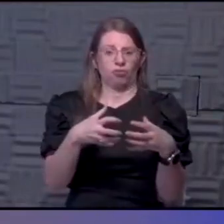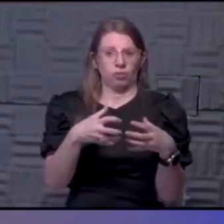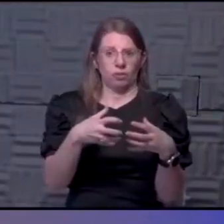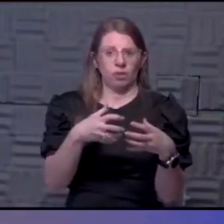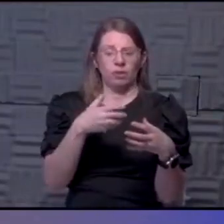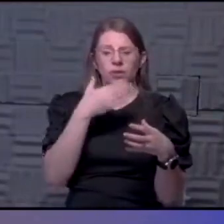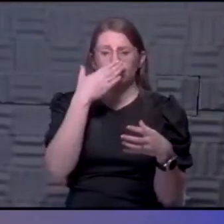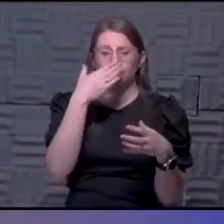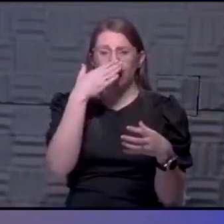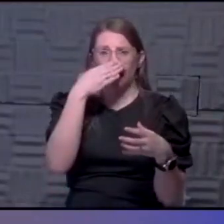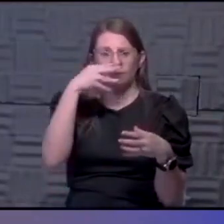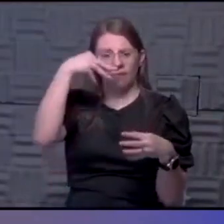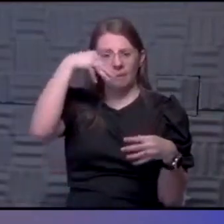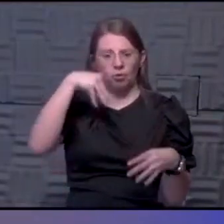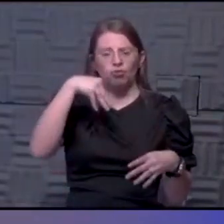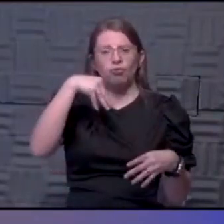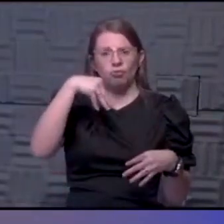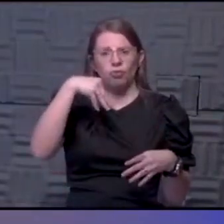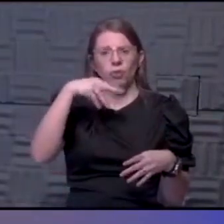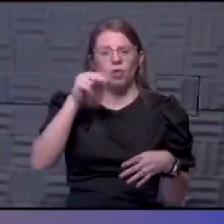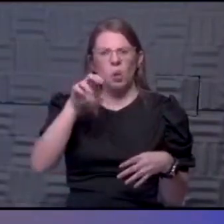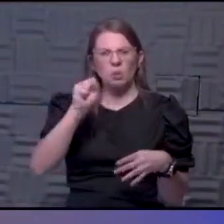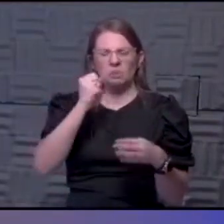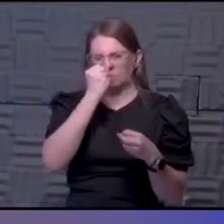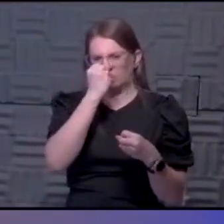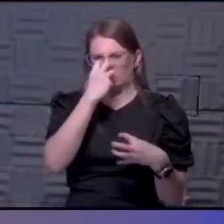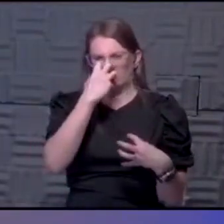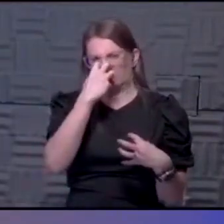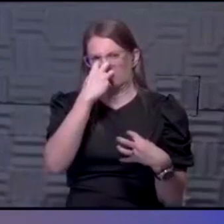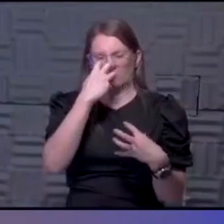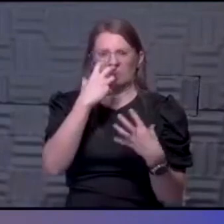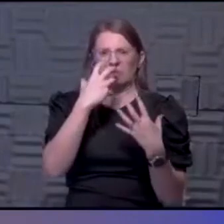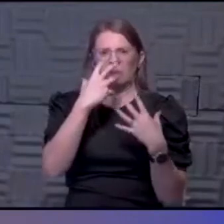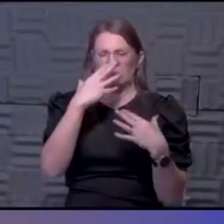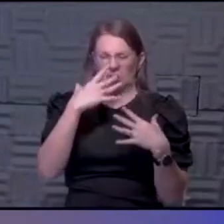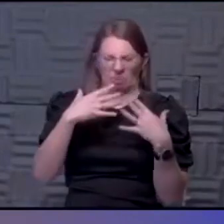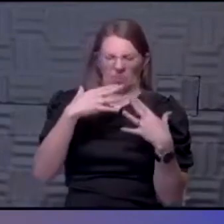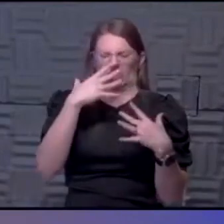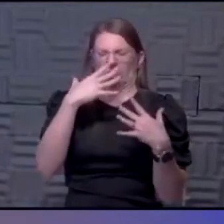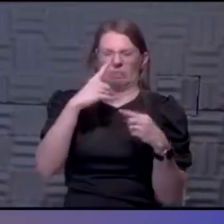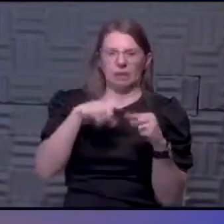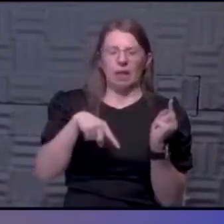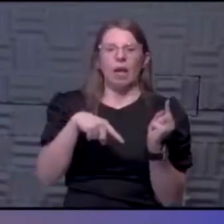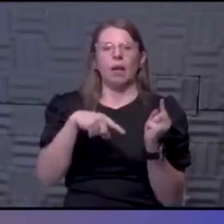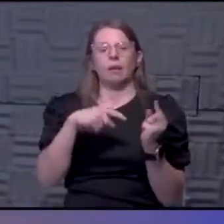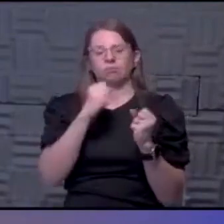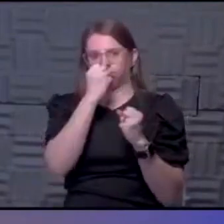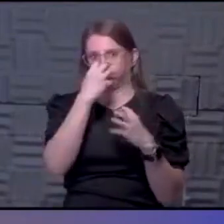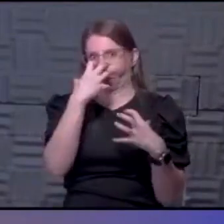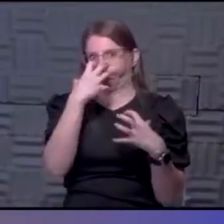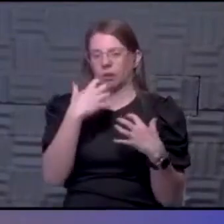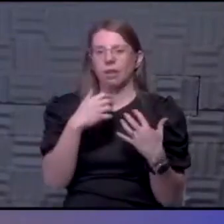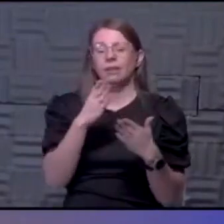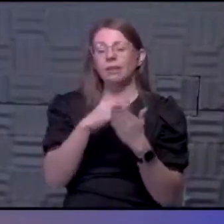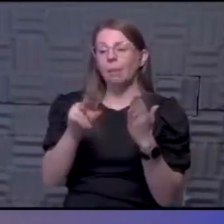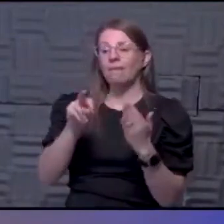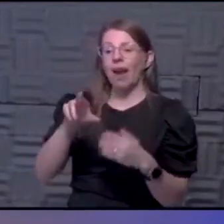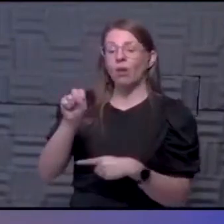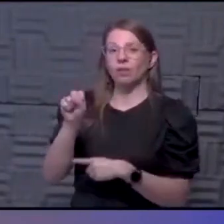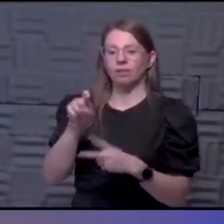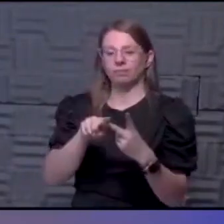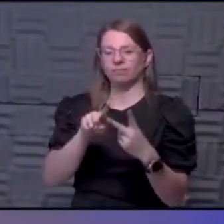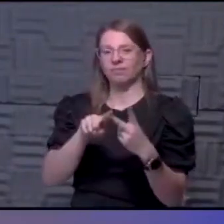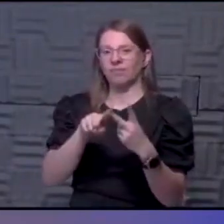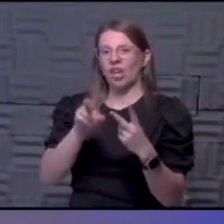smell fibers come down into the nose, so you get the stuffy nose and everything, airflow is blocked, there's inflammation. But some of these viruses also like